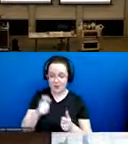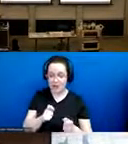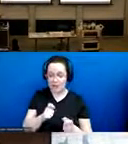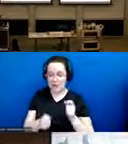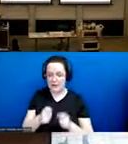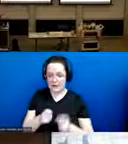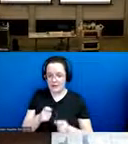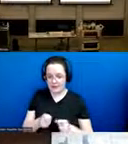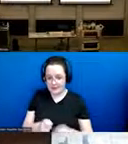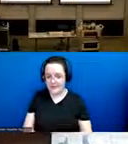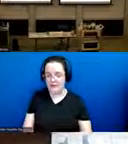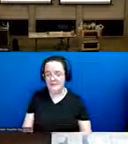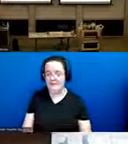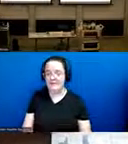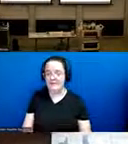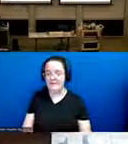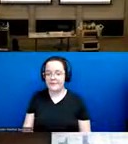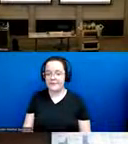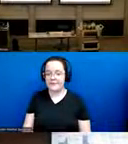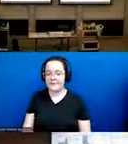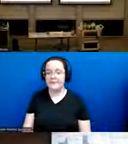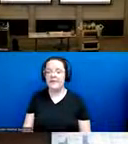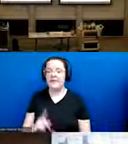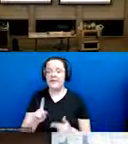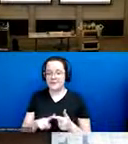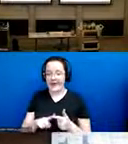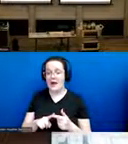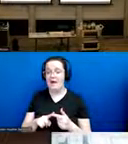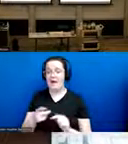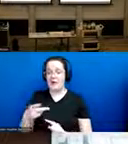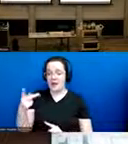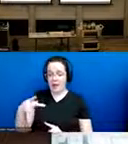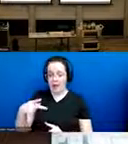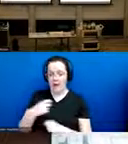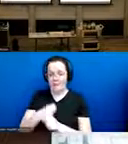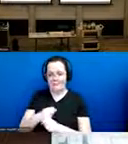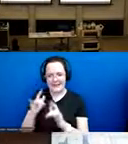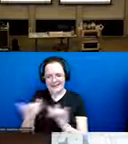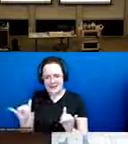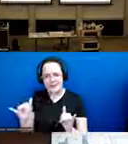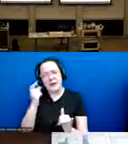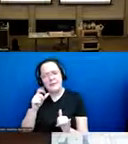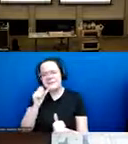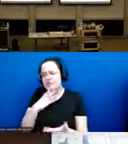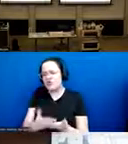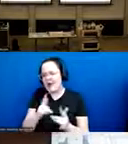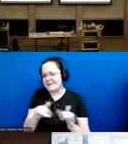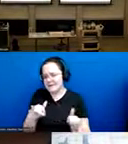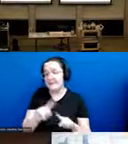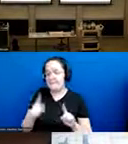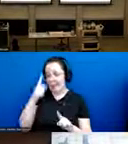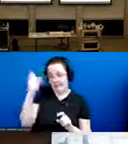buffering, right? Exactly as we described. Then you can make them come at the same time, even though they did not arrive at the same time in the memories,